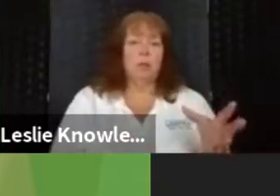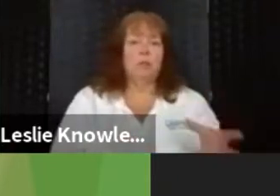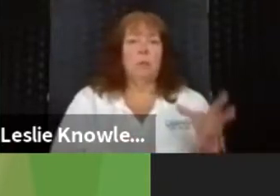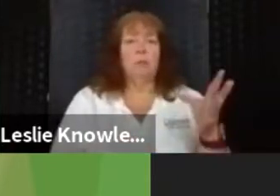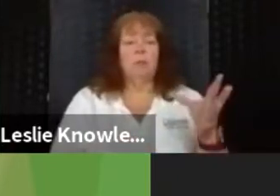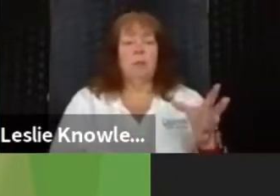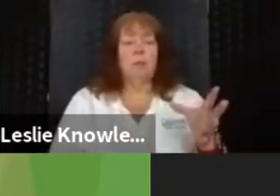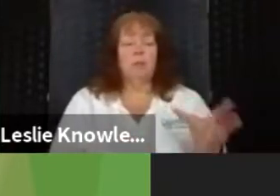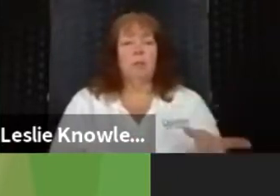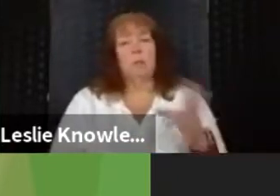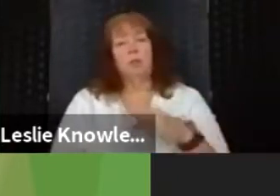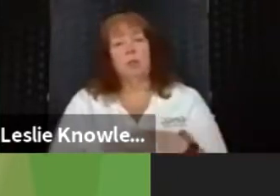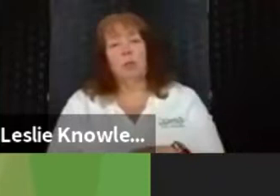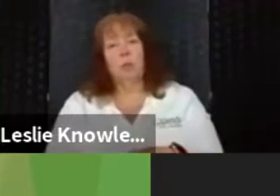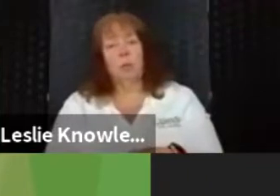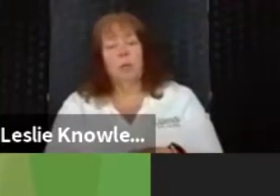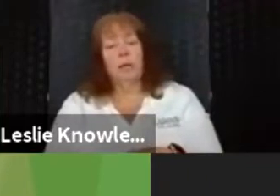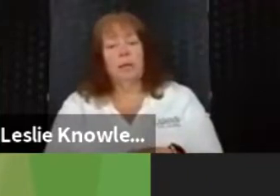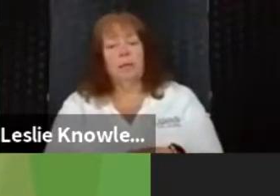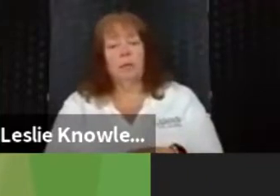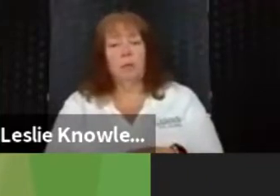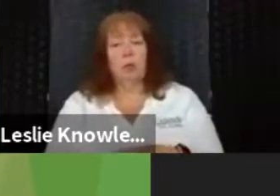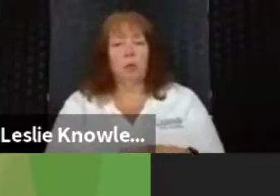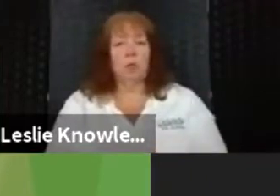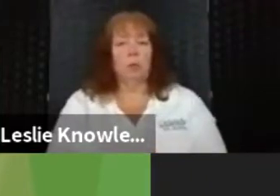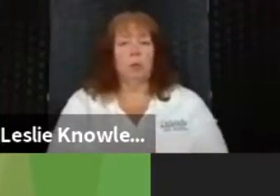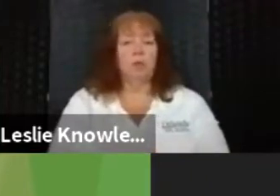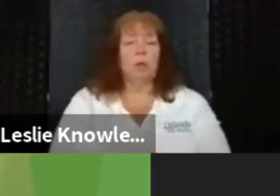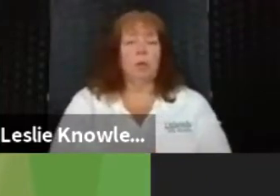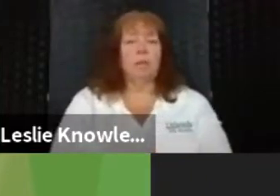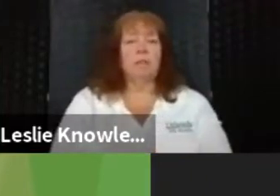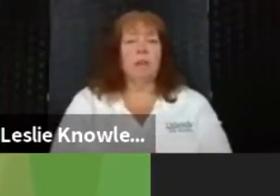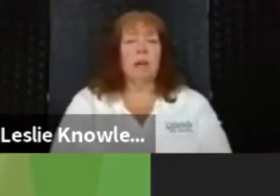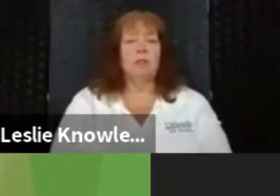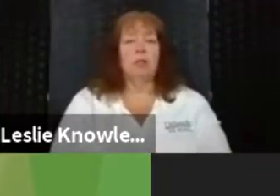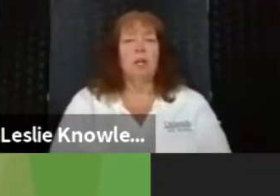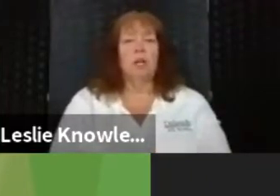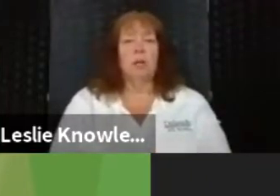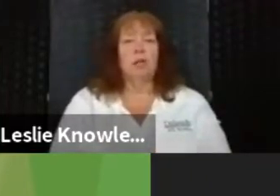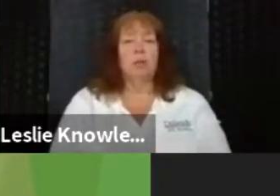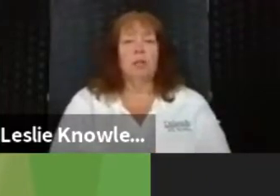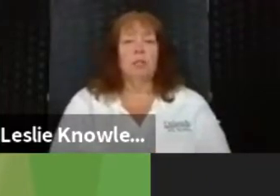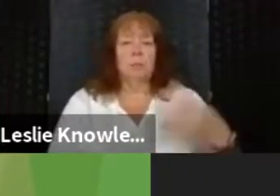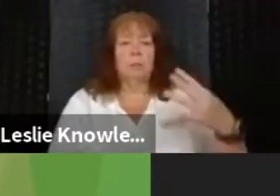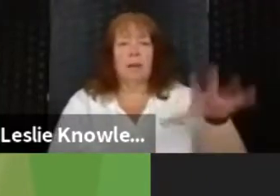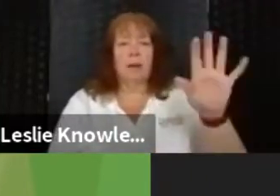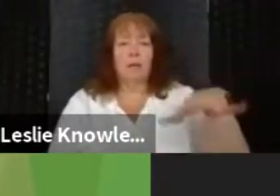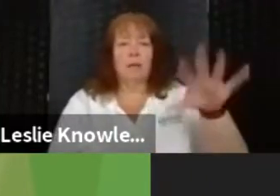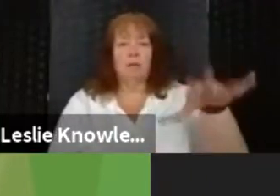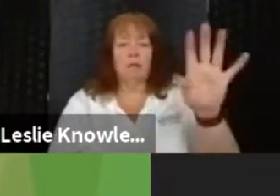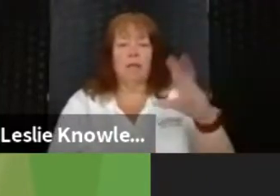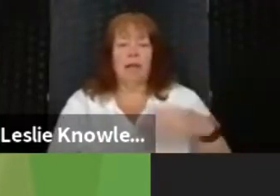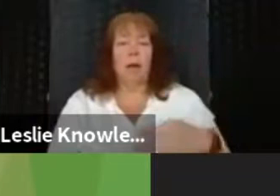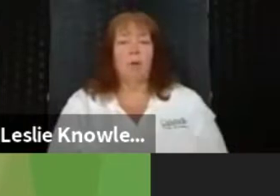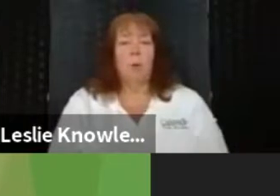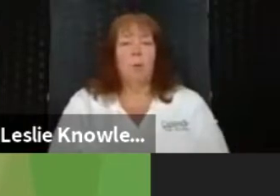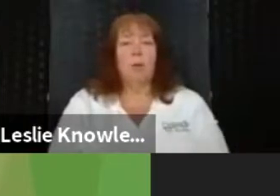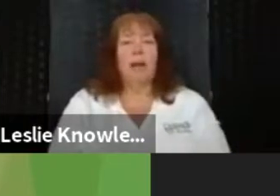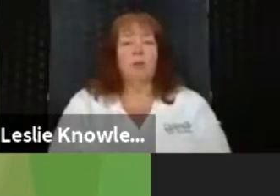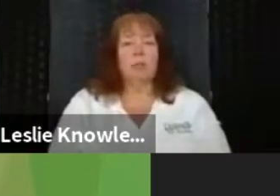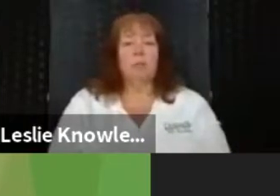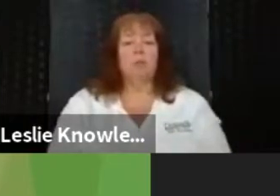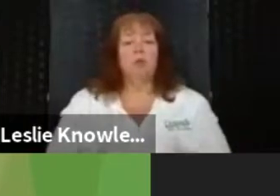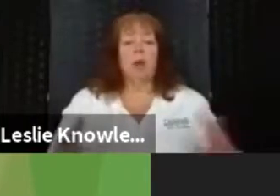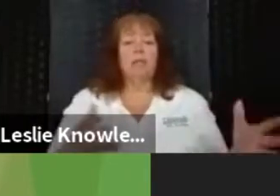you know deaf people, interpreters know you, and you know interpreters, so that it's not just graduation, have a nice life, get out.